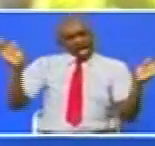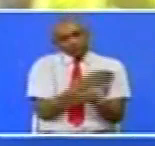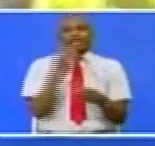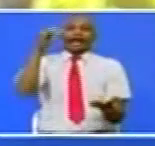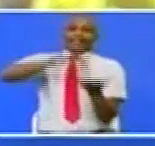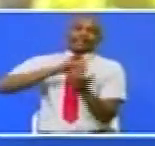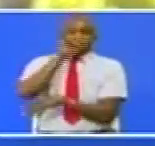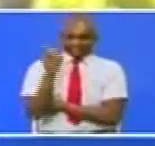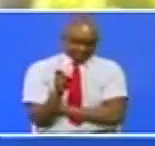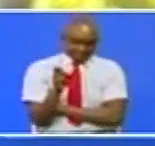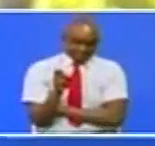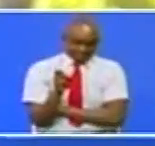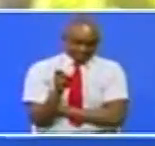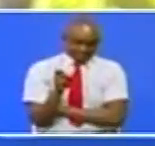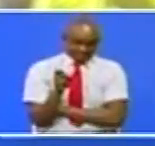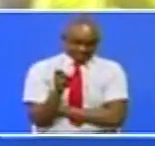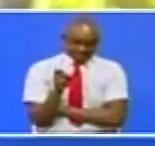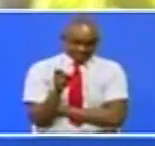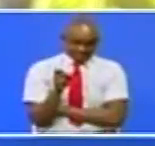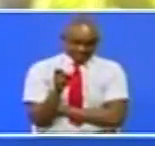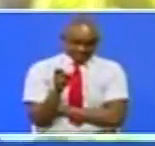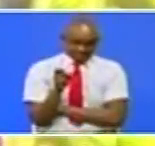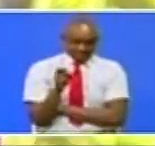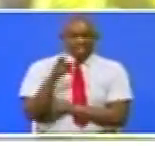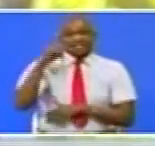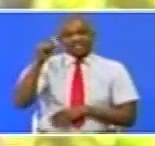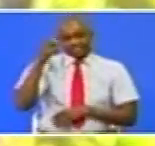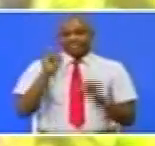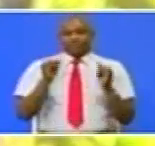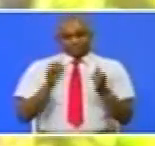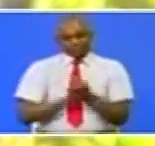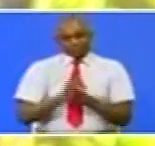entire exam altogether. Michelle Ngele, KTN News, Nairobi.